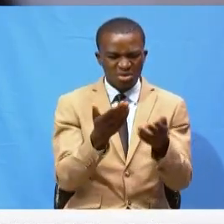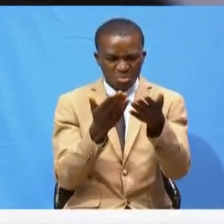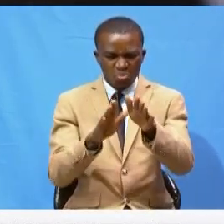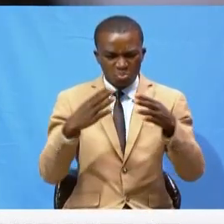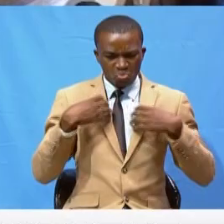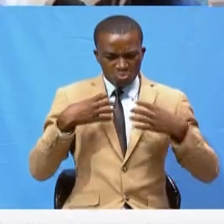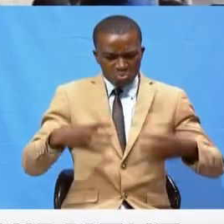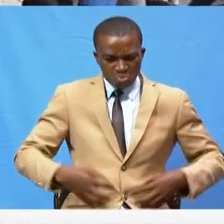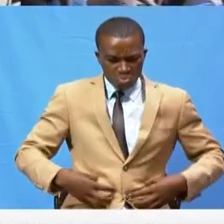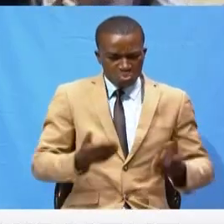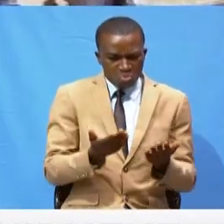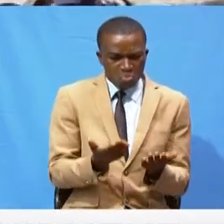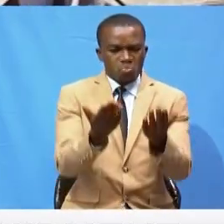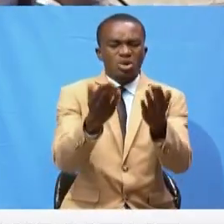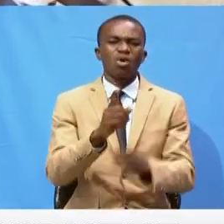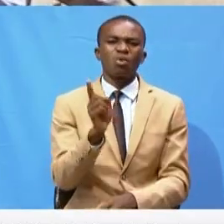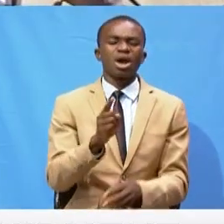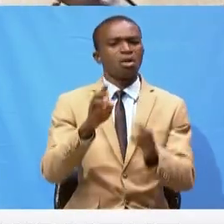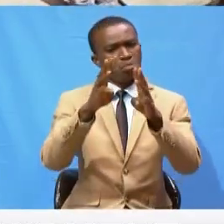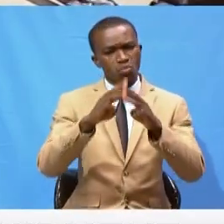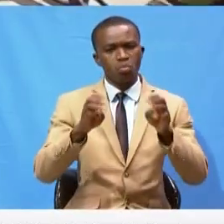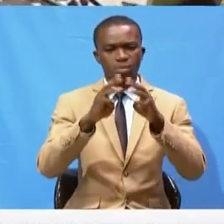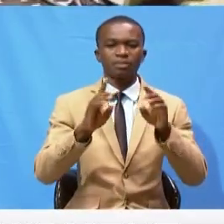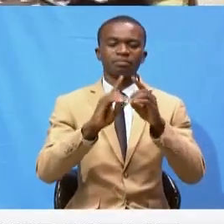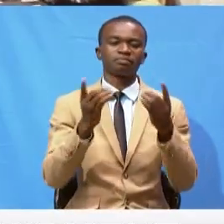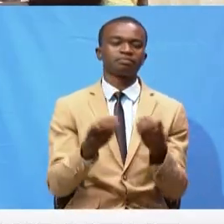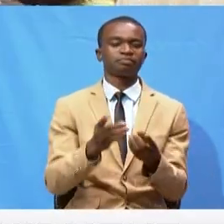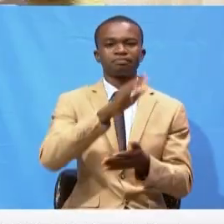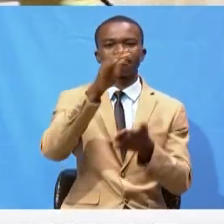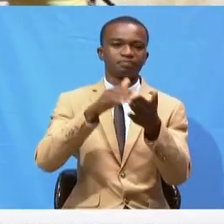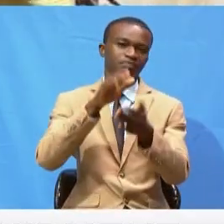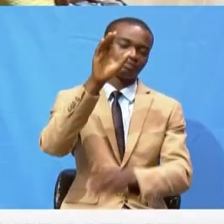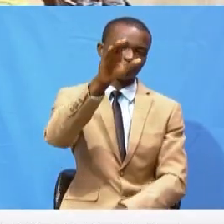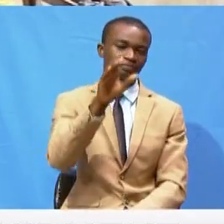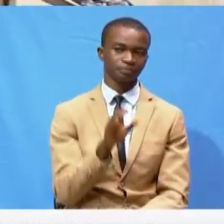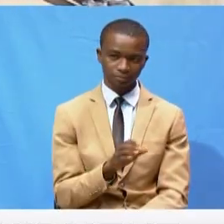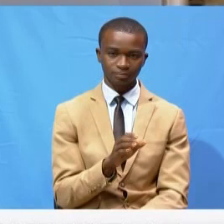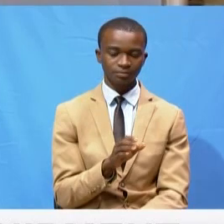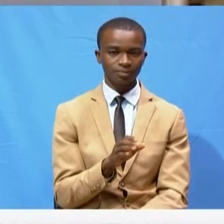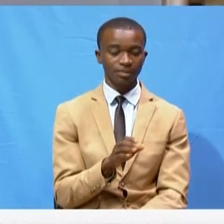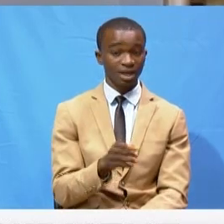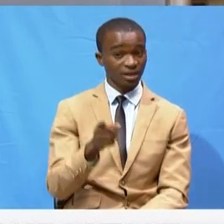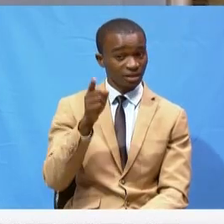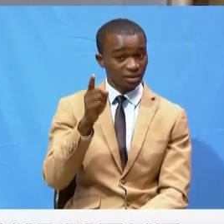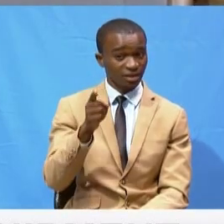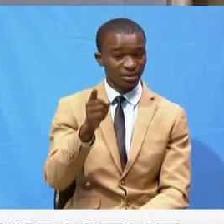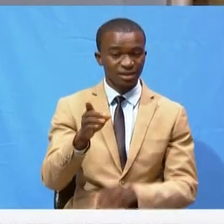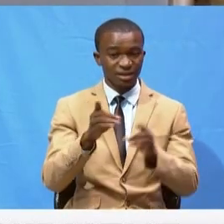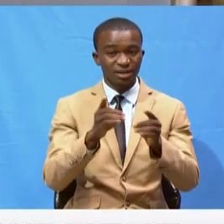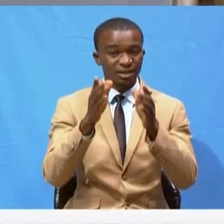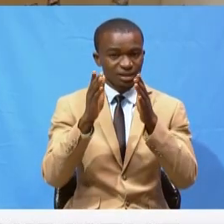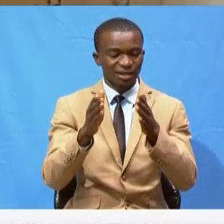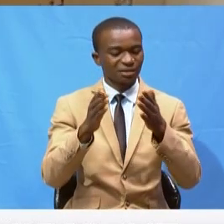mother's shelter at Mumbwa District Hospital in Central Province. Mr. Kapata has expressed